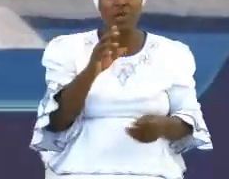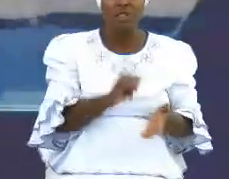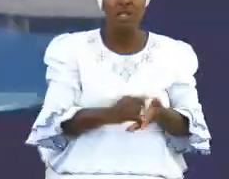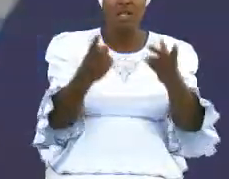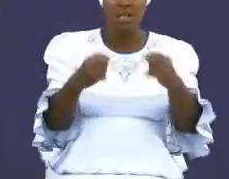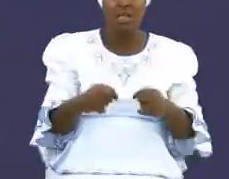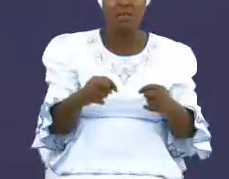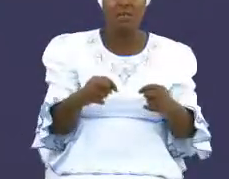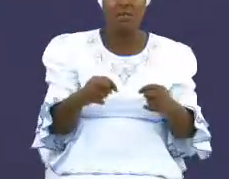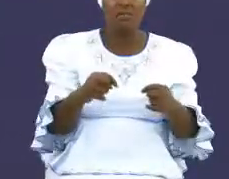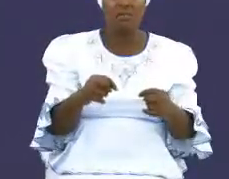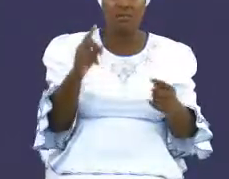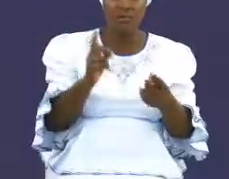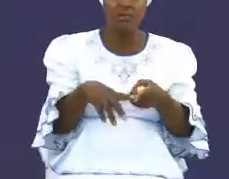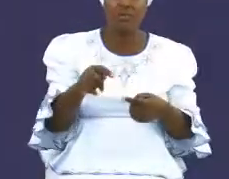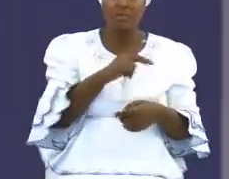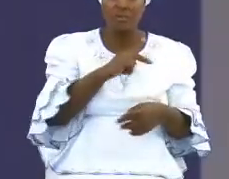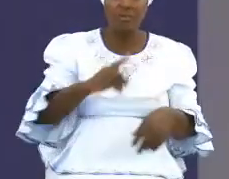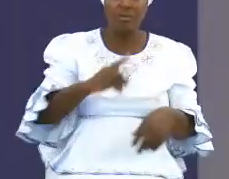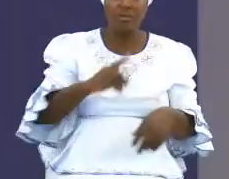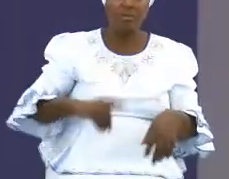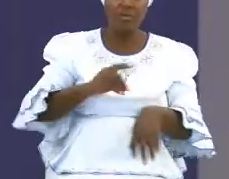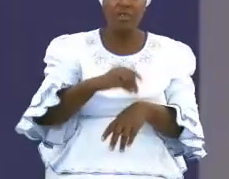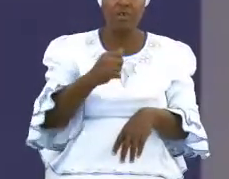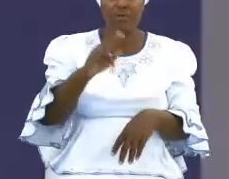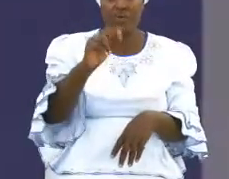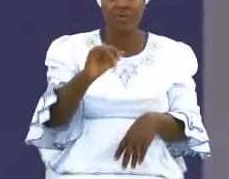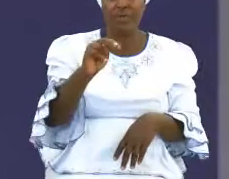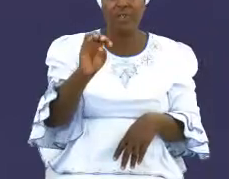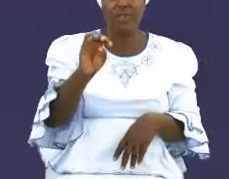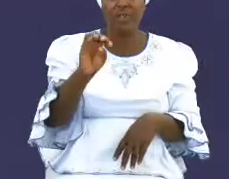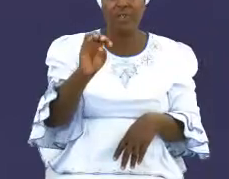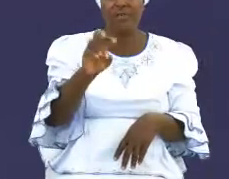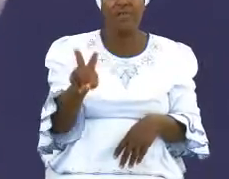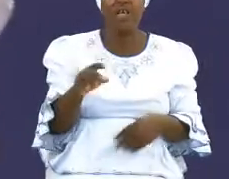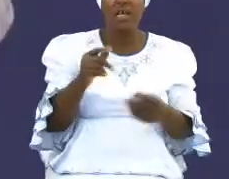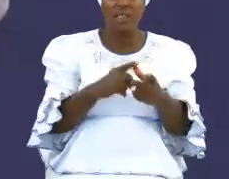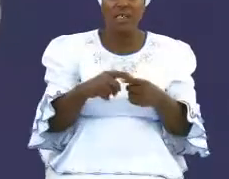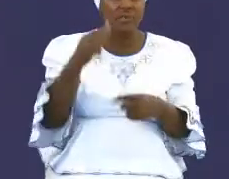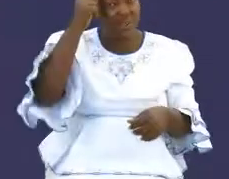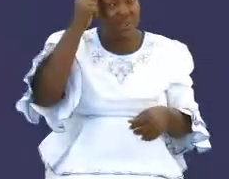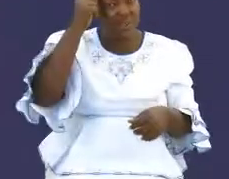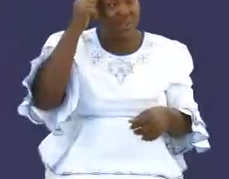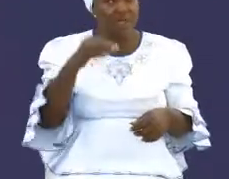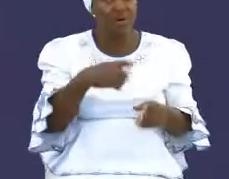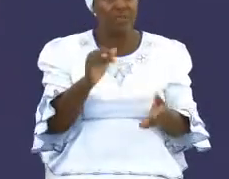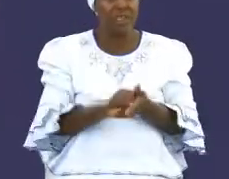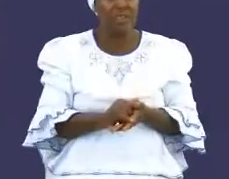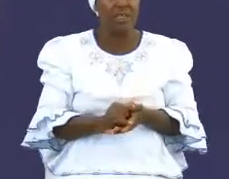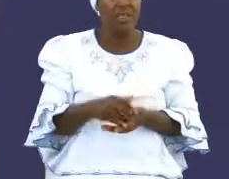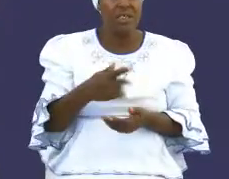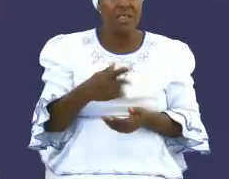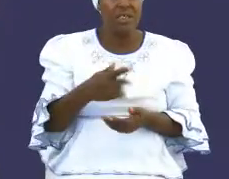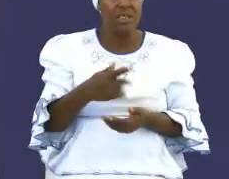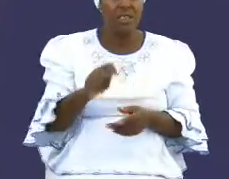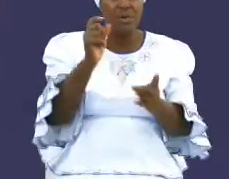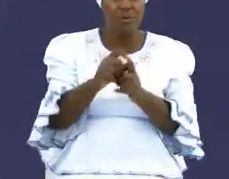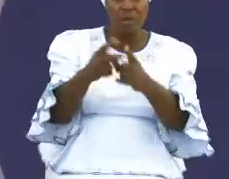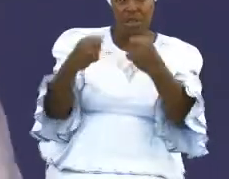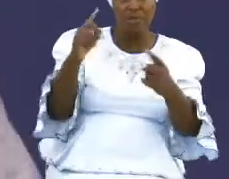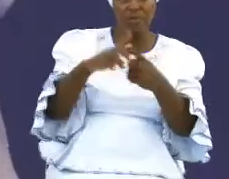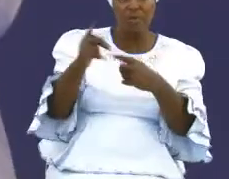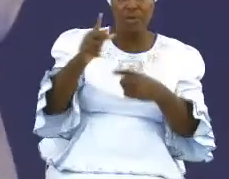the king of Nineveh. Think about this now. Think about this now. The word came to the king